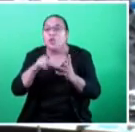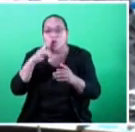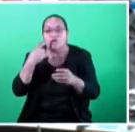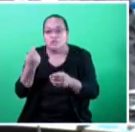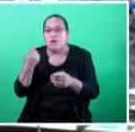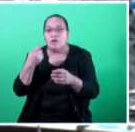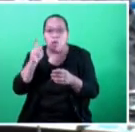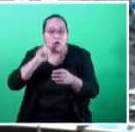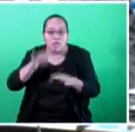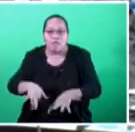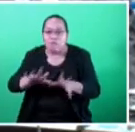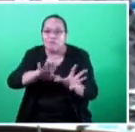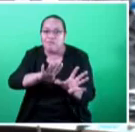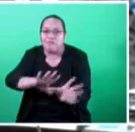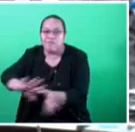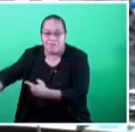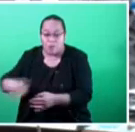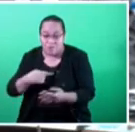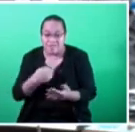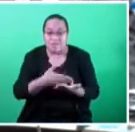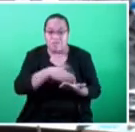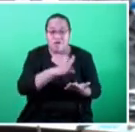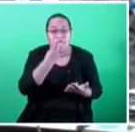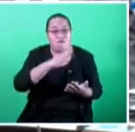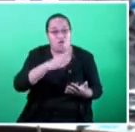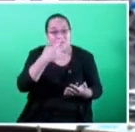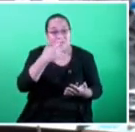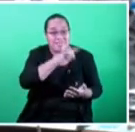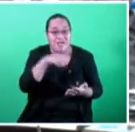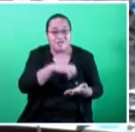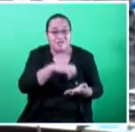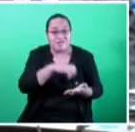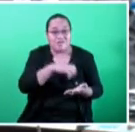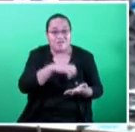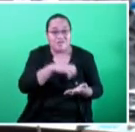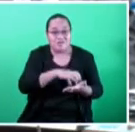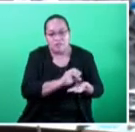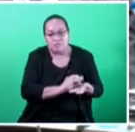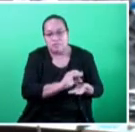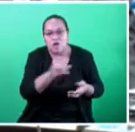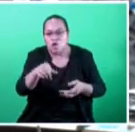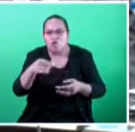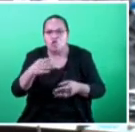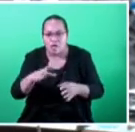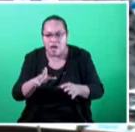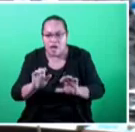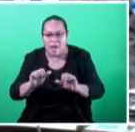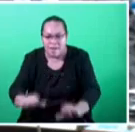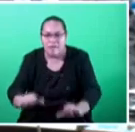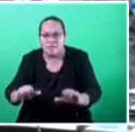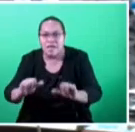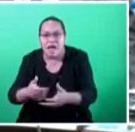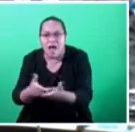just approved a budget of about $48,000 to do a bank protection. Mr. Speaker, I'm honored to stand and speak